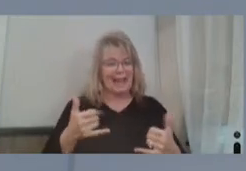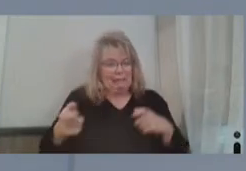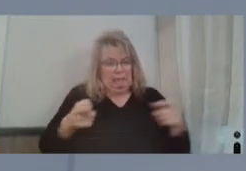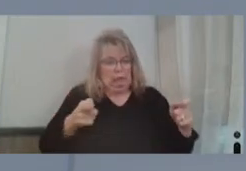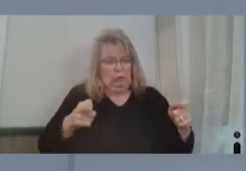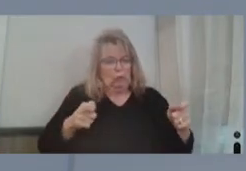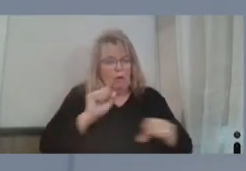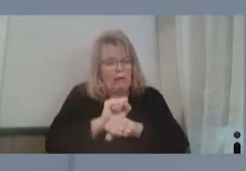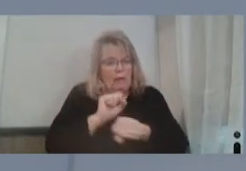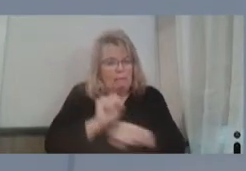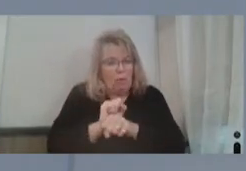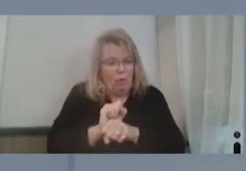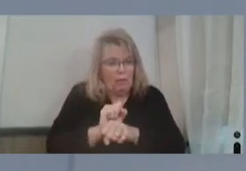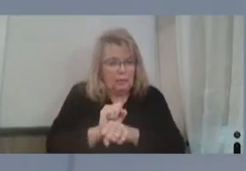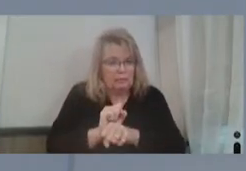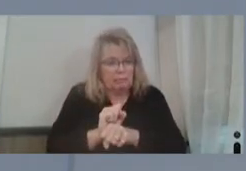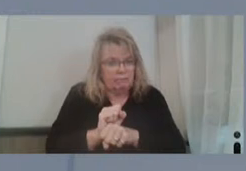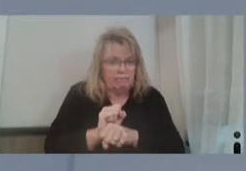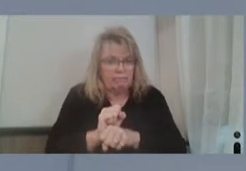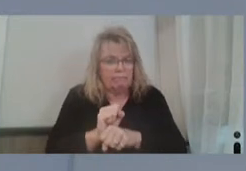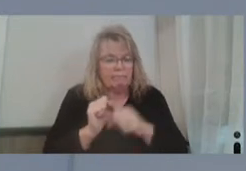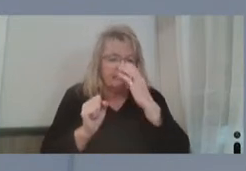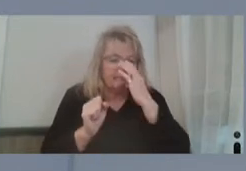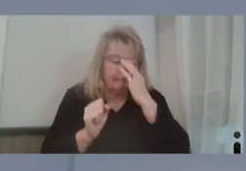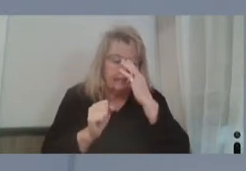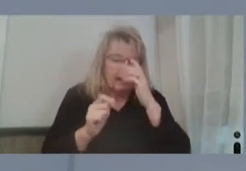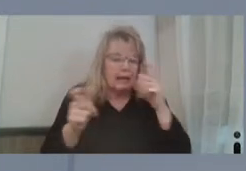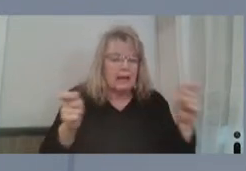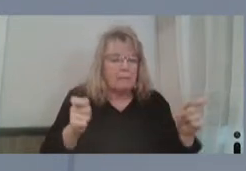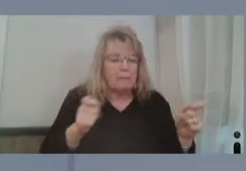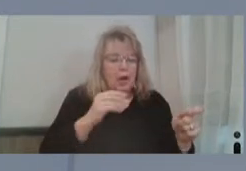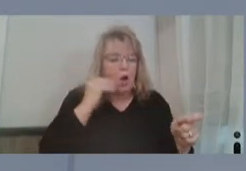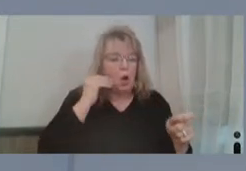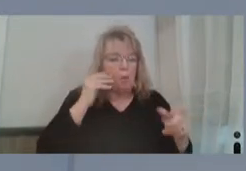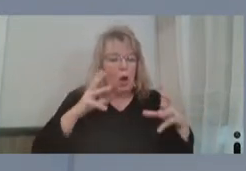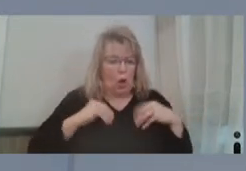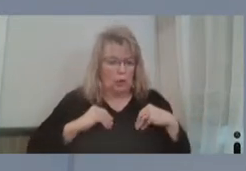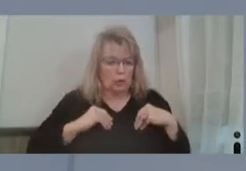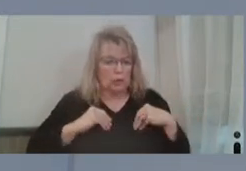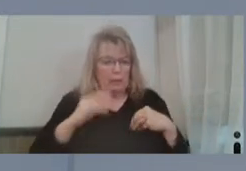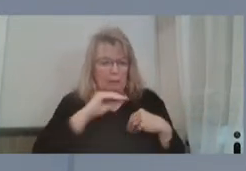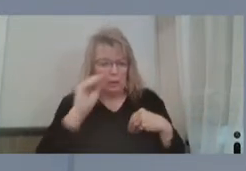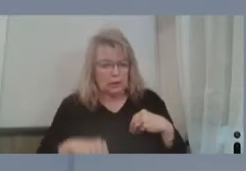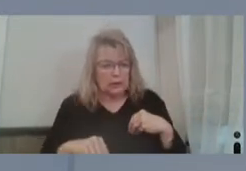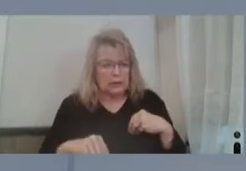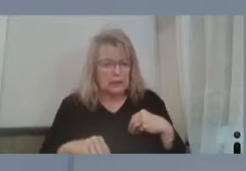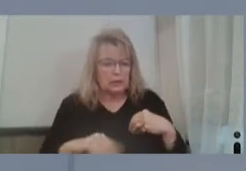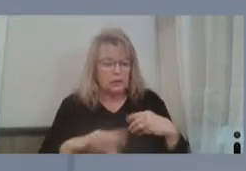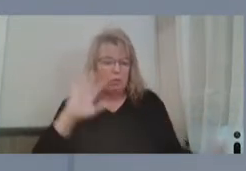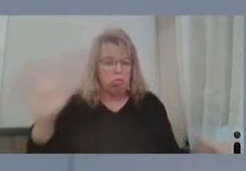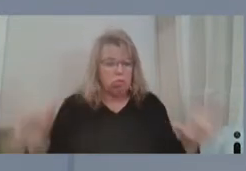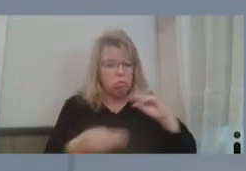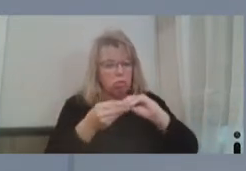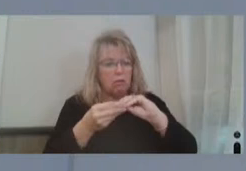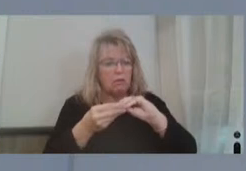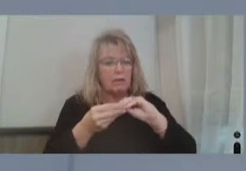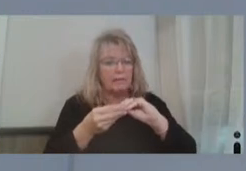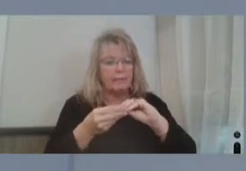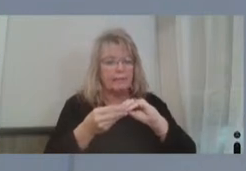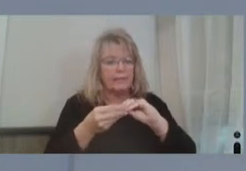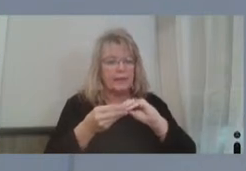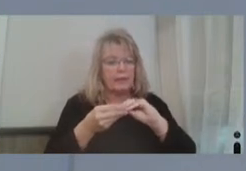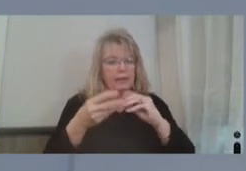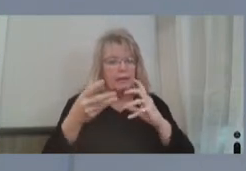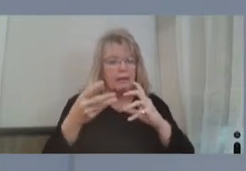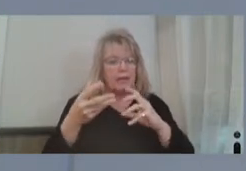are dominating the home ownership percentage as a whole. They're exiting